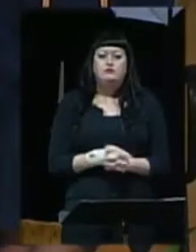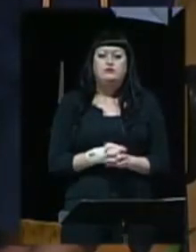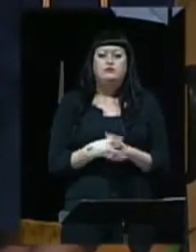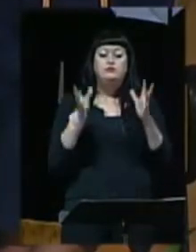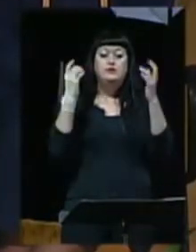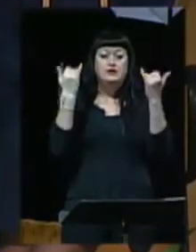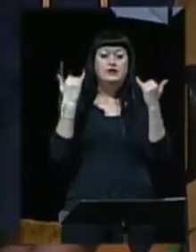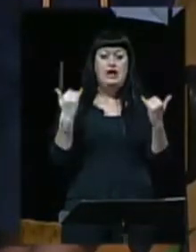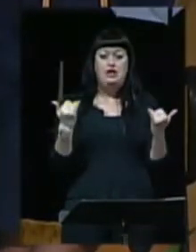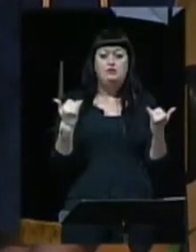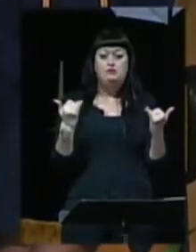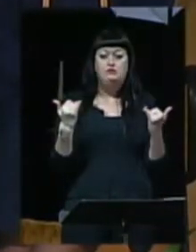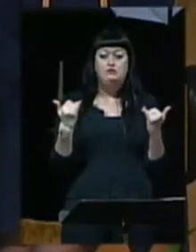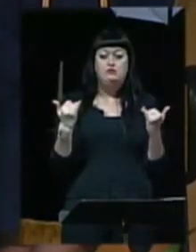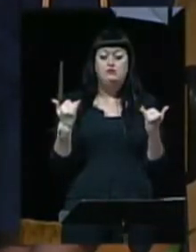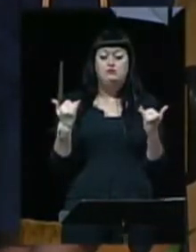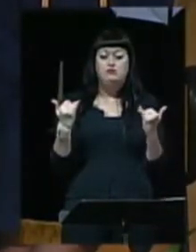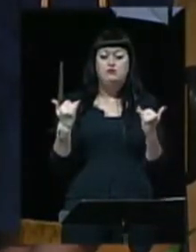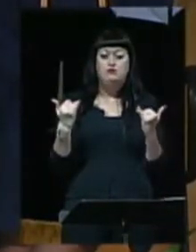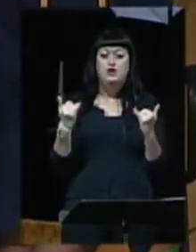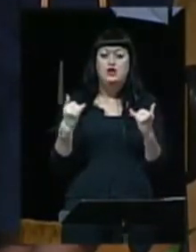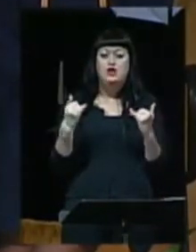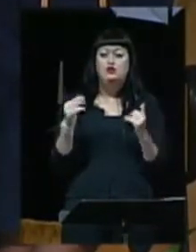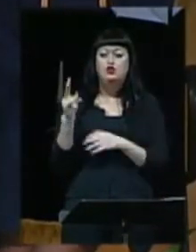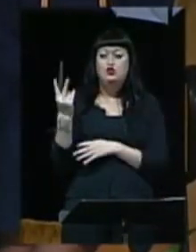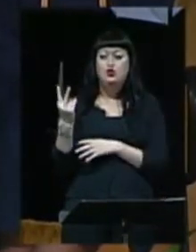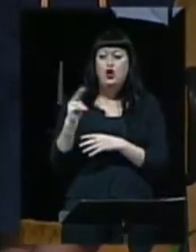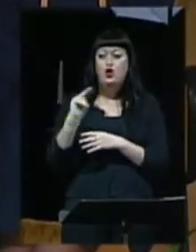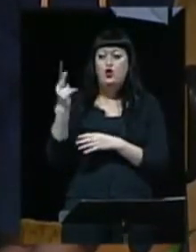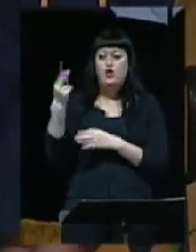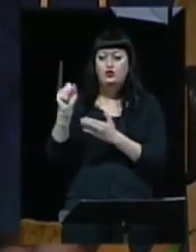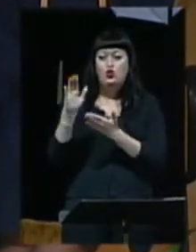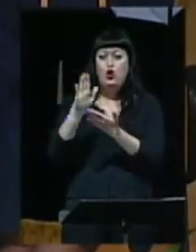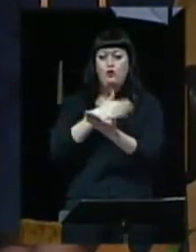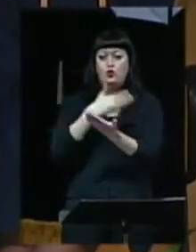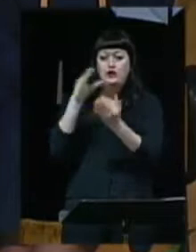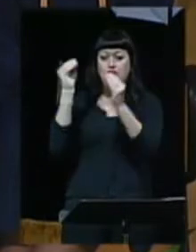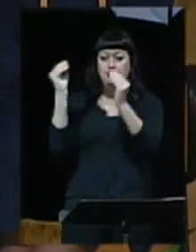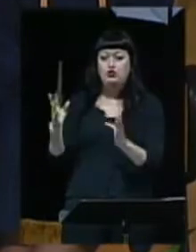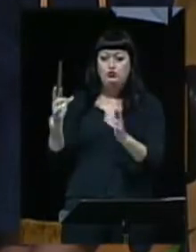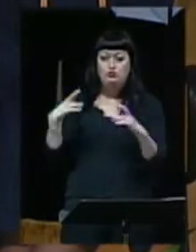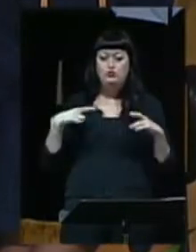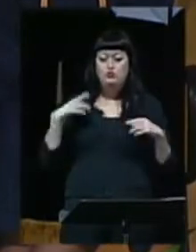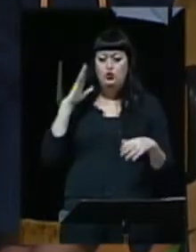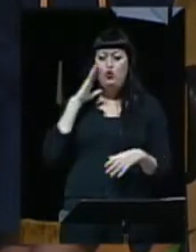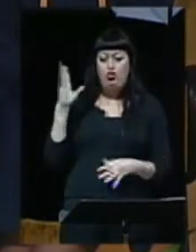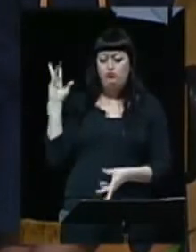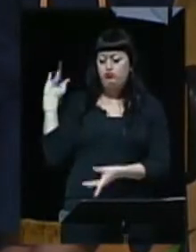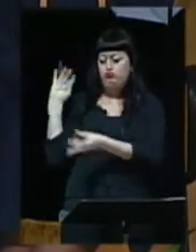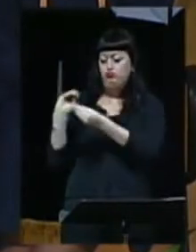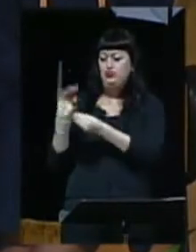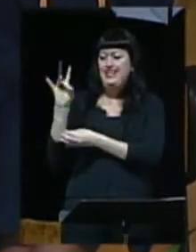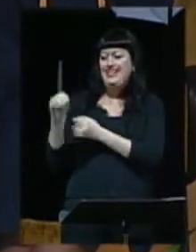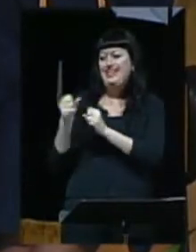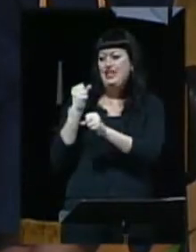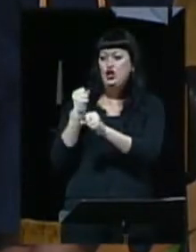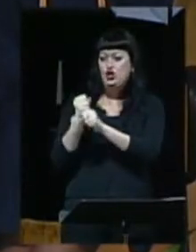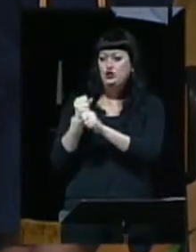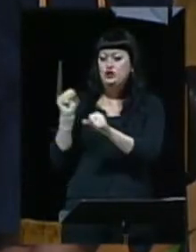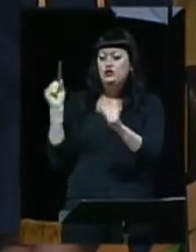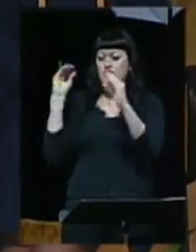Today marks the end of the careers for two North High music teachers, and they represent over 80 years of dedicated service